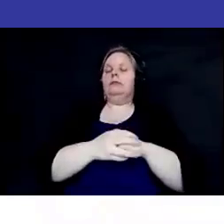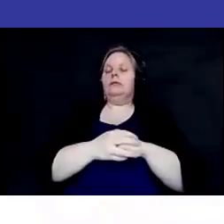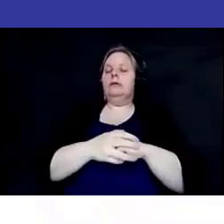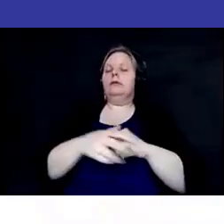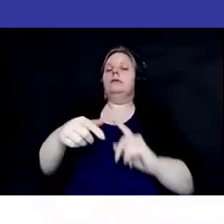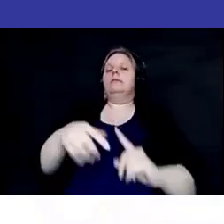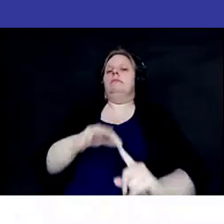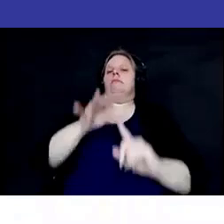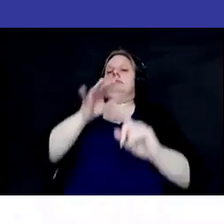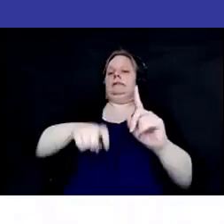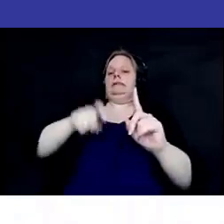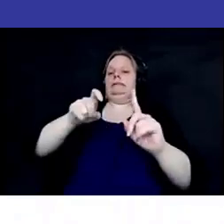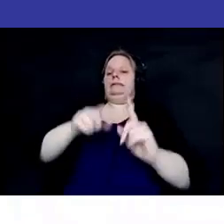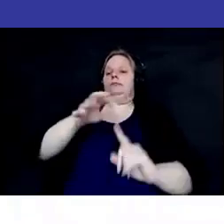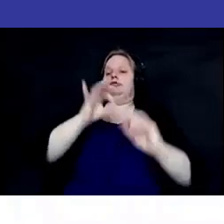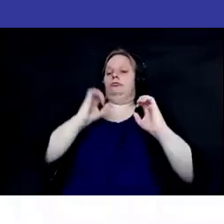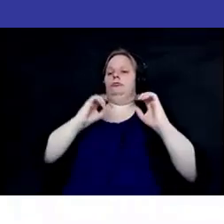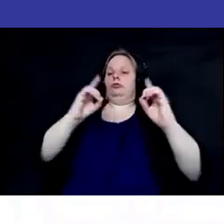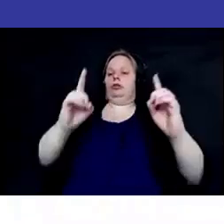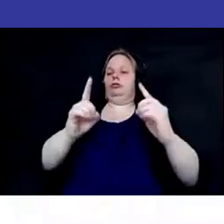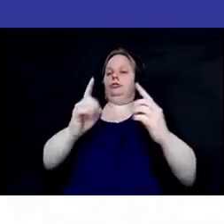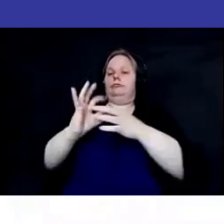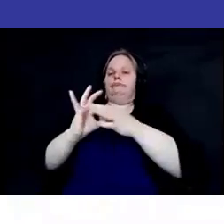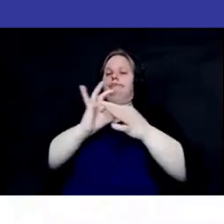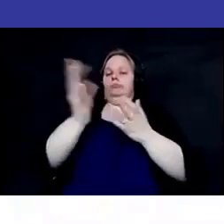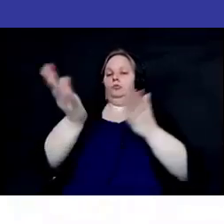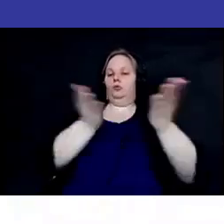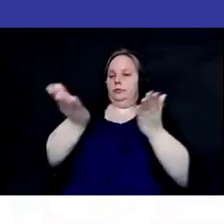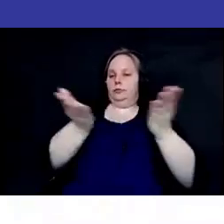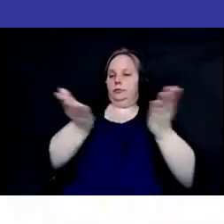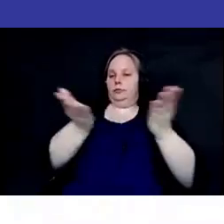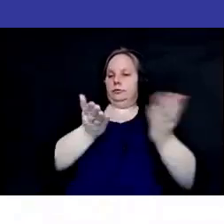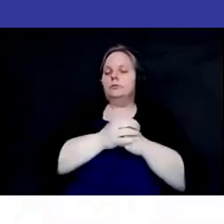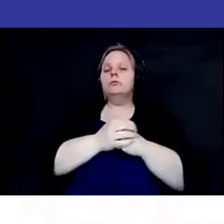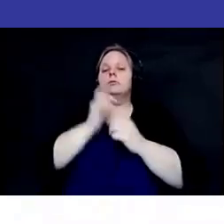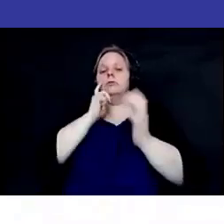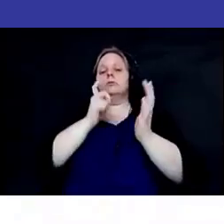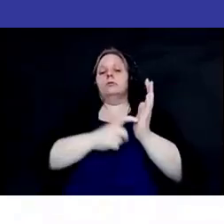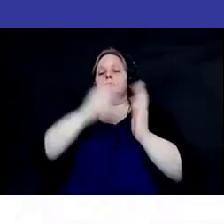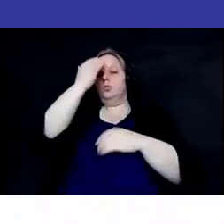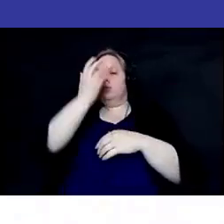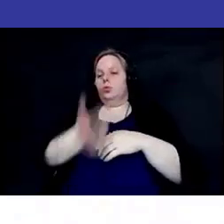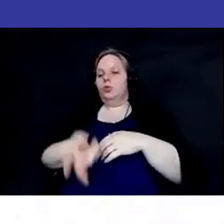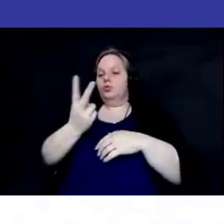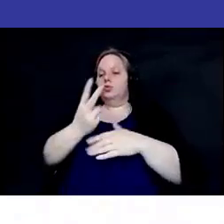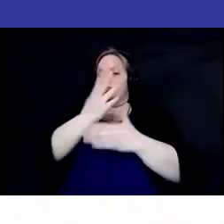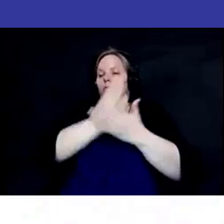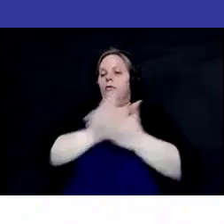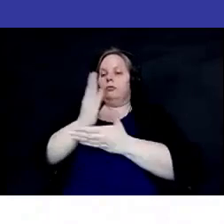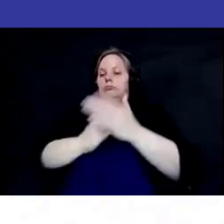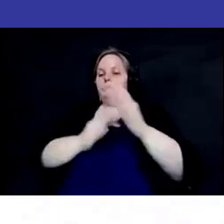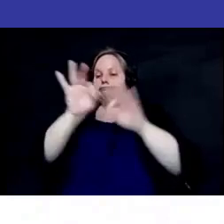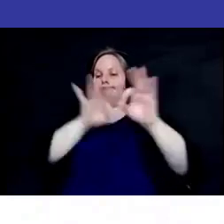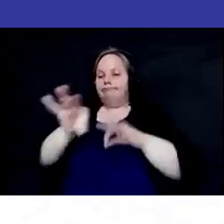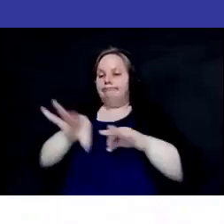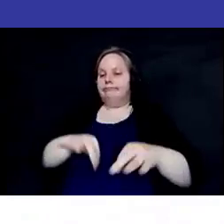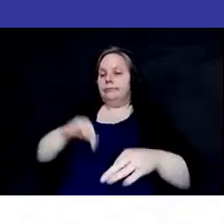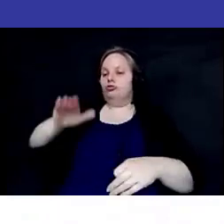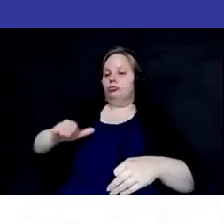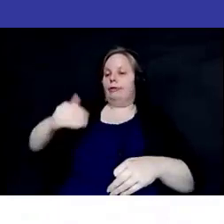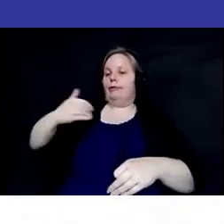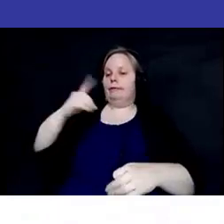special education and related services. Note the two components of the definition of a child with a